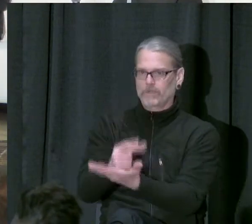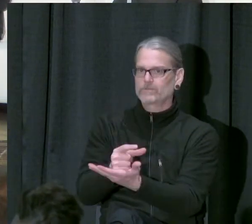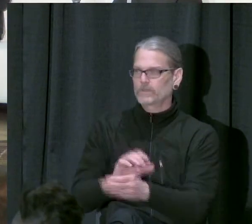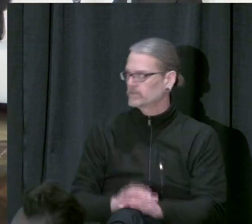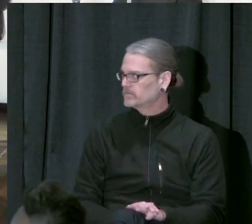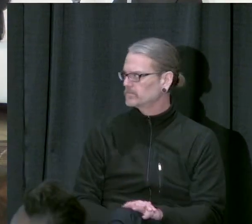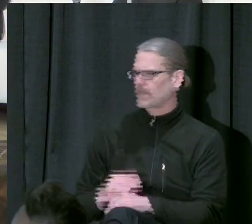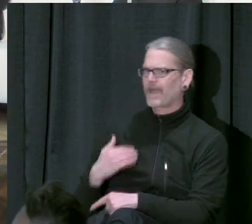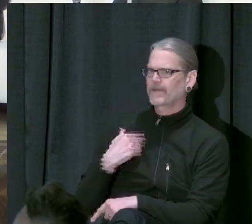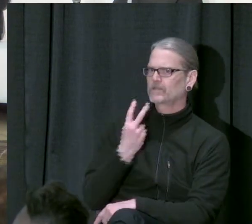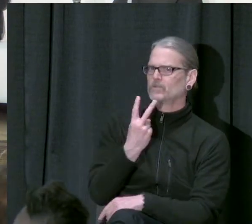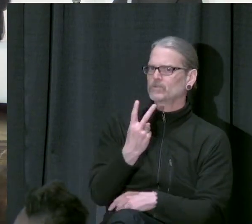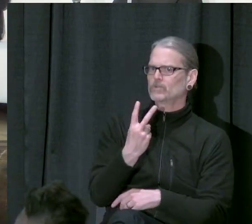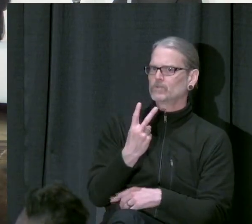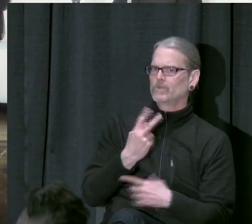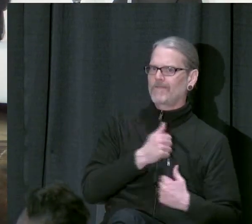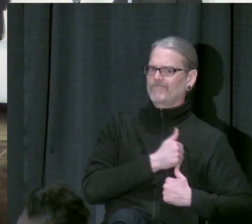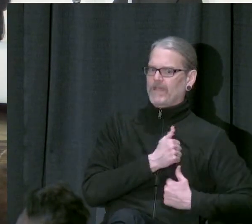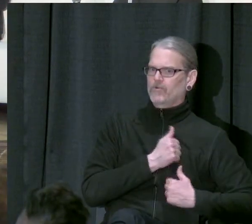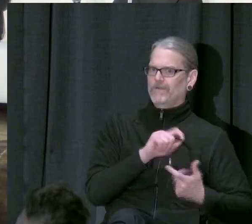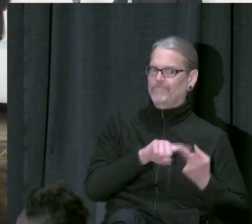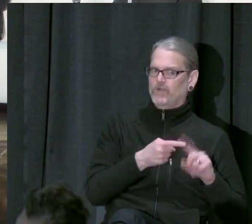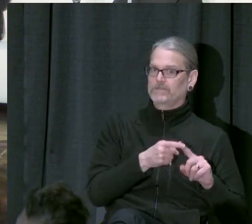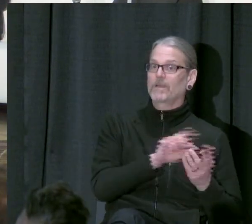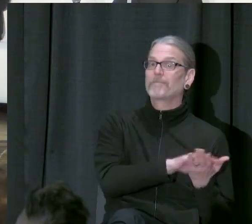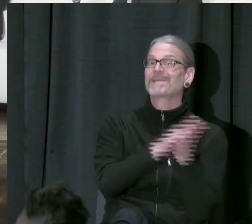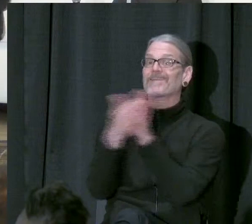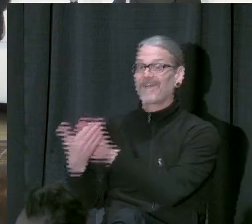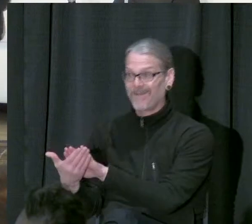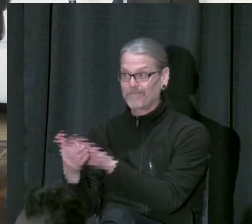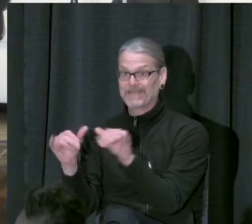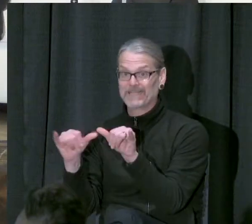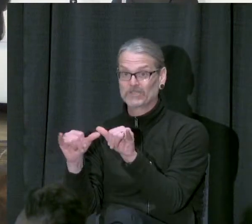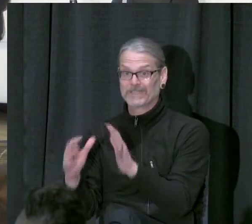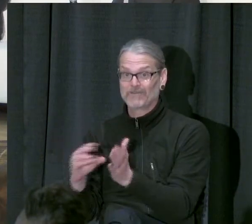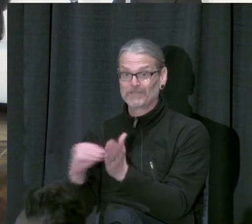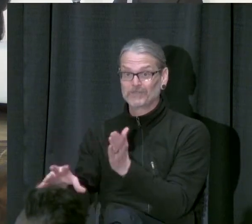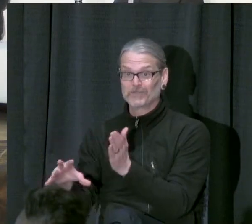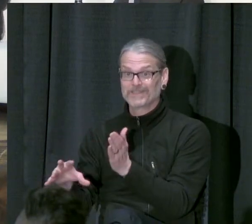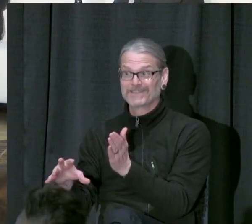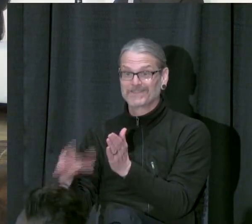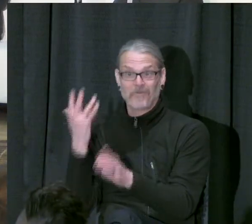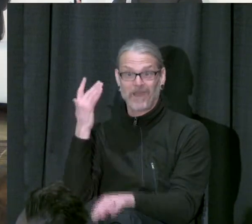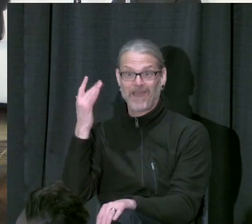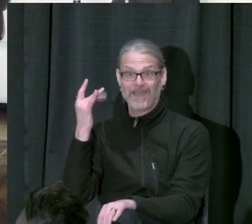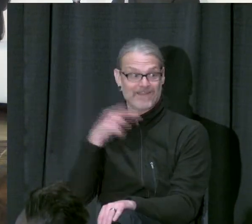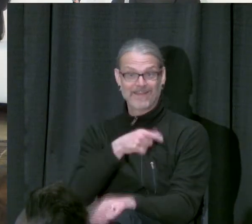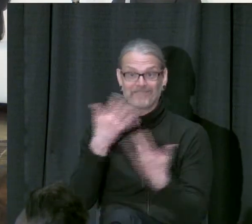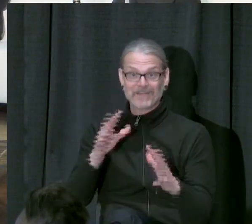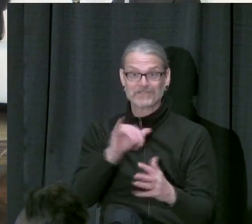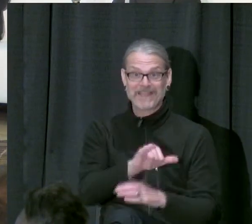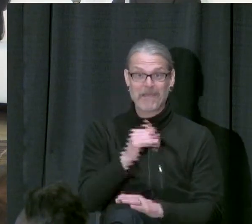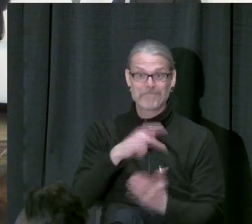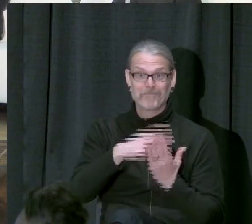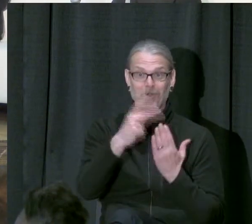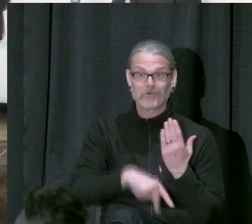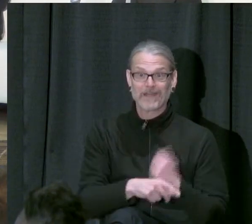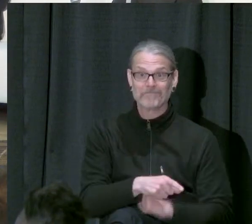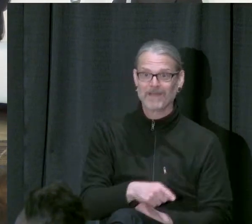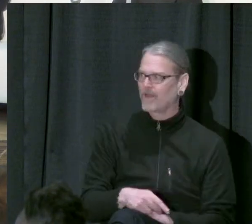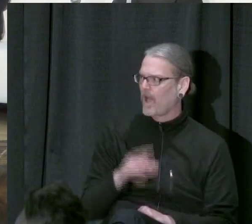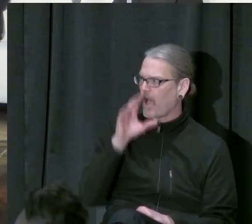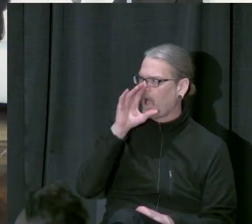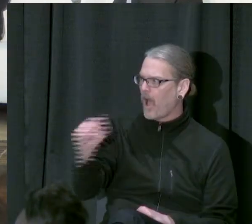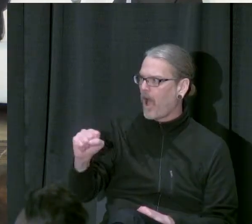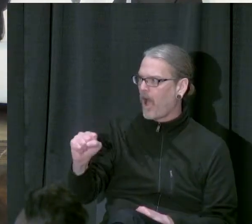of my veteran friends become engineering students after going through our process, because they were so impressed with what the teams had accomplished that